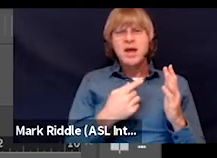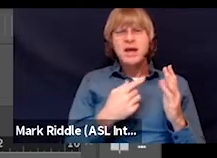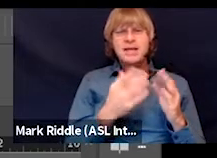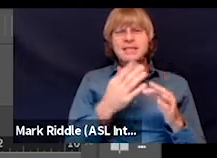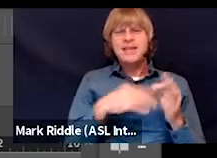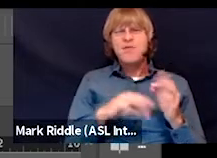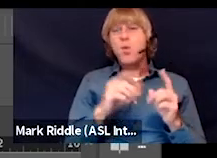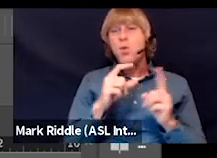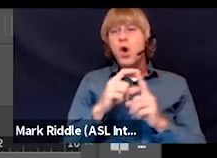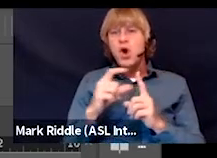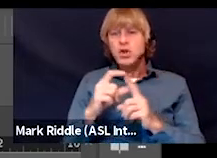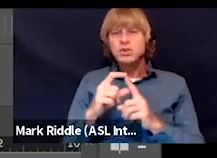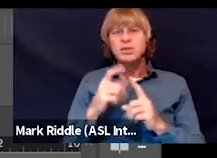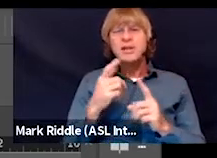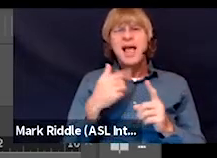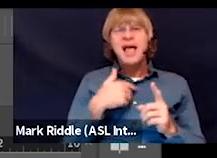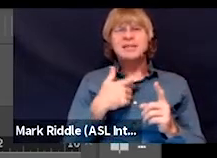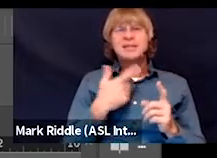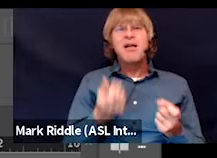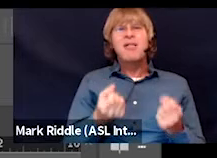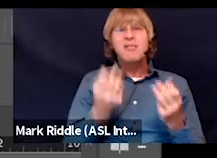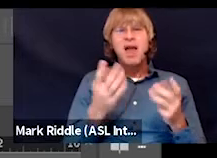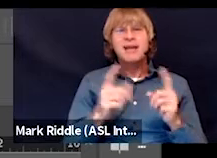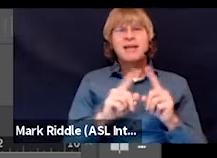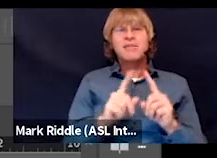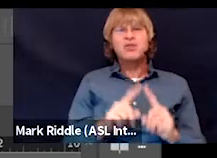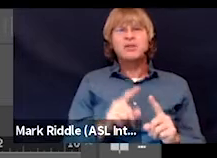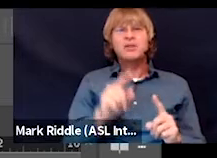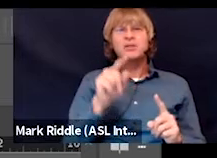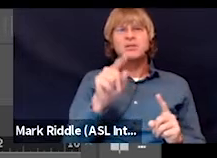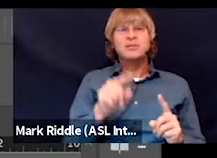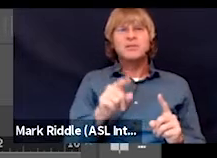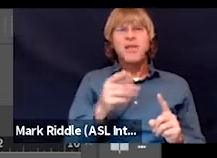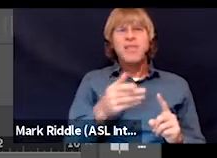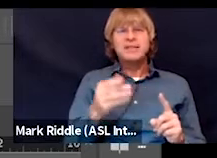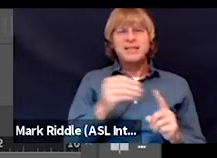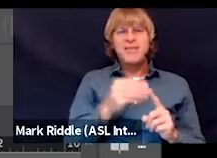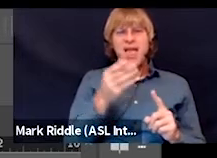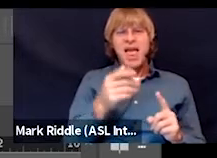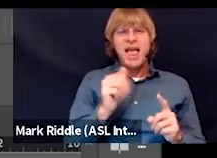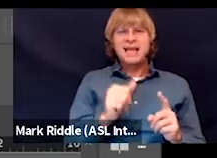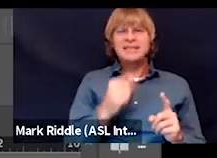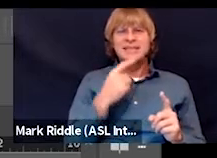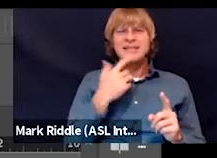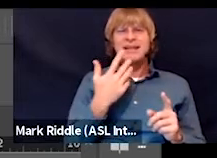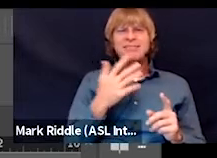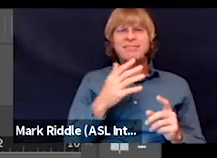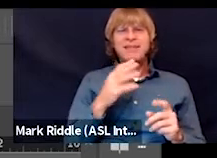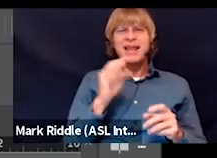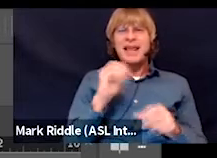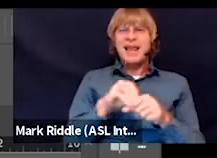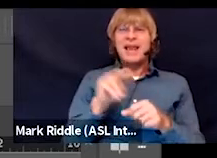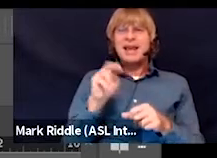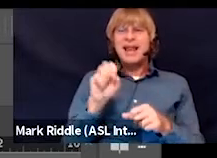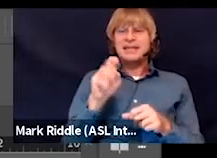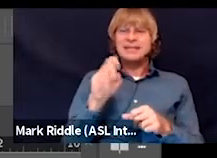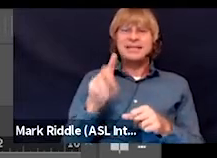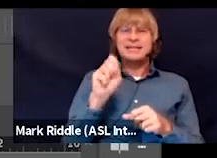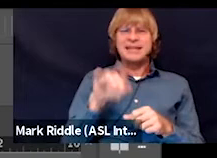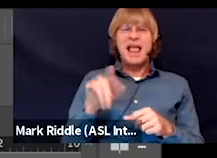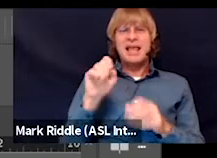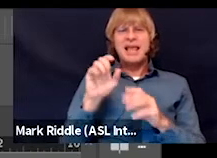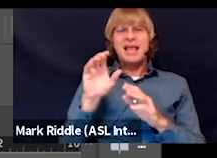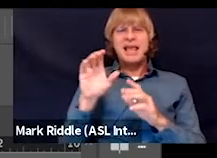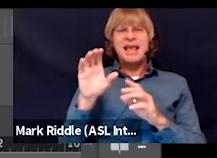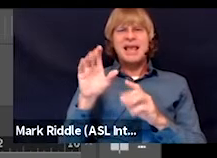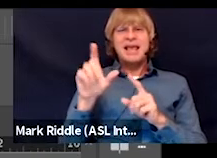of word, there's a lot of different things in here. I can say in nested style character.